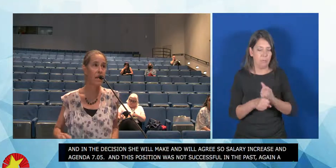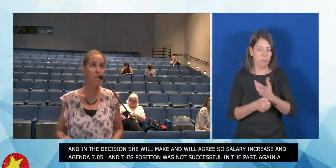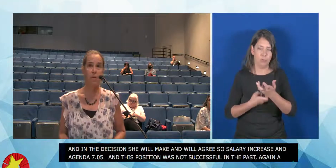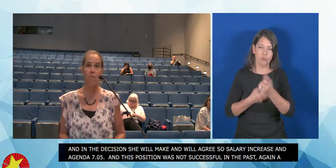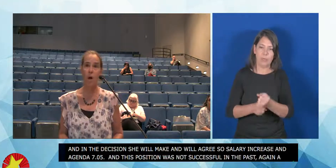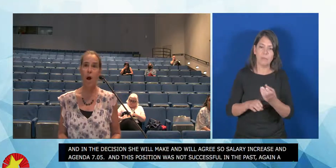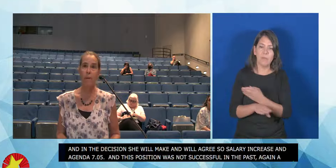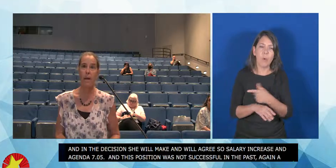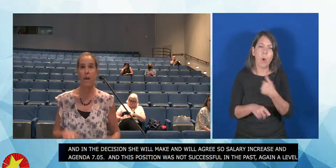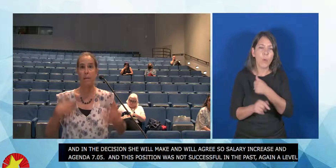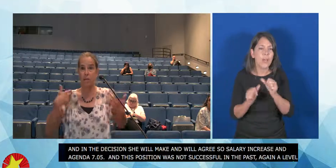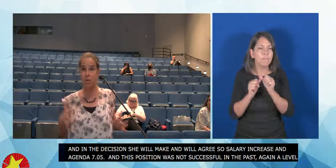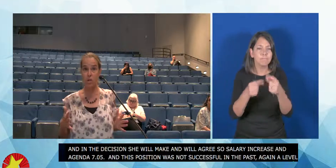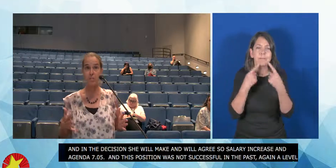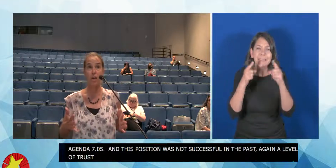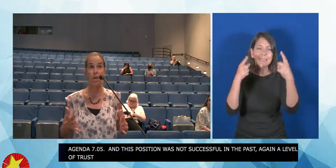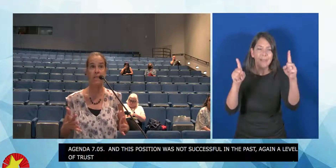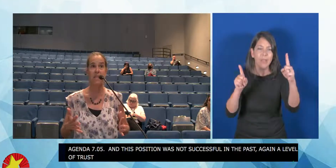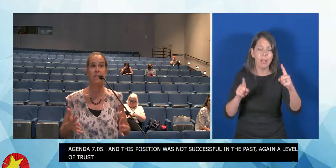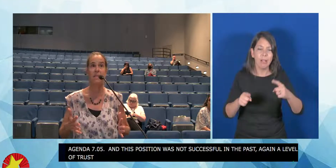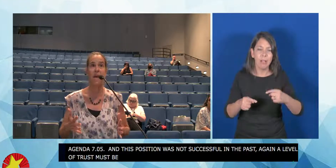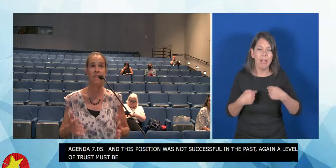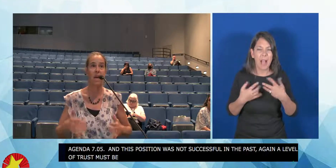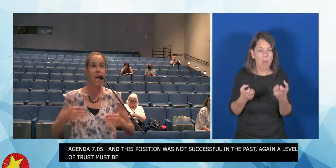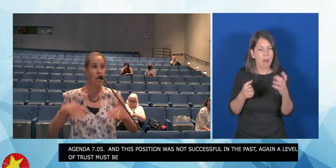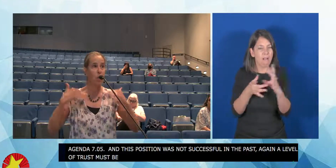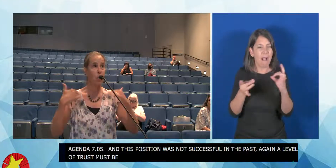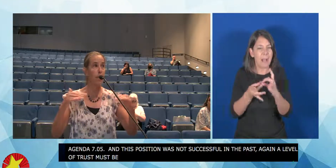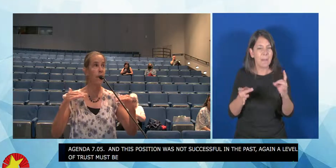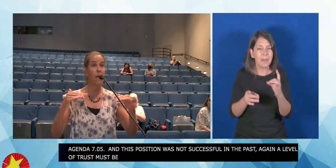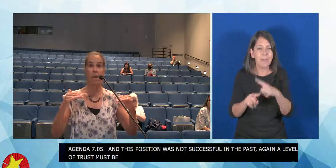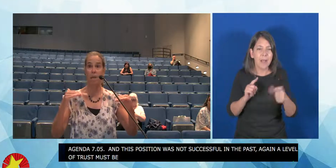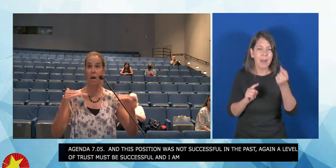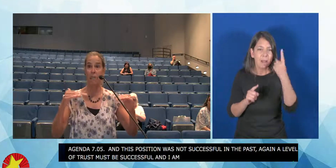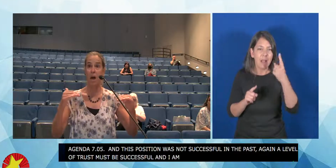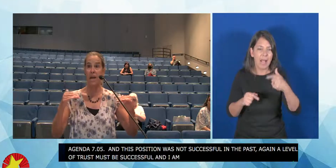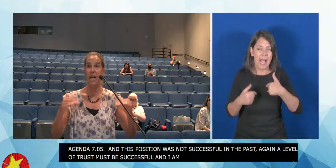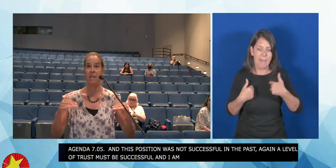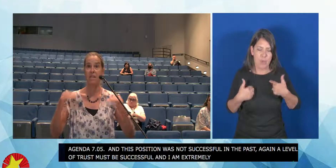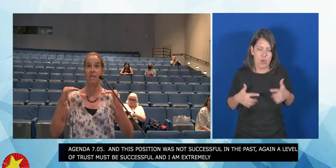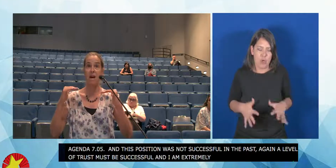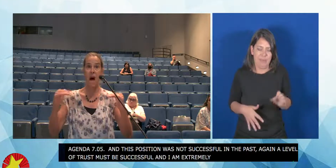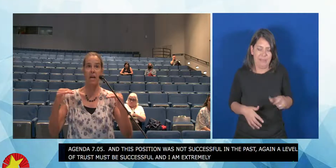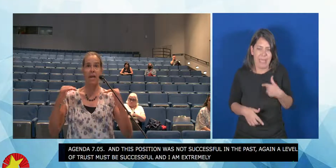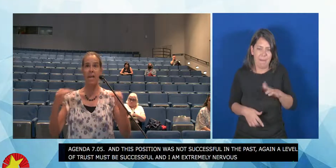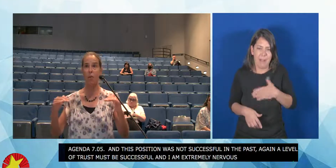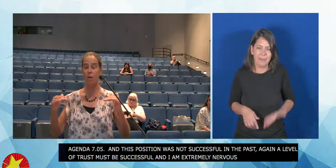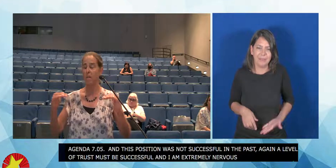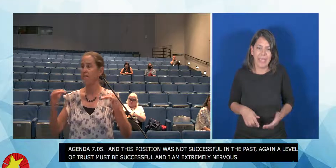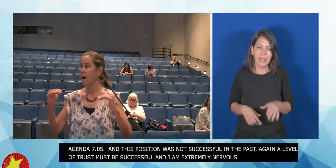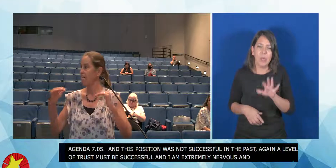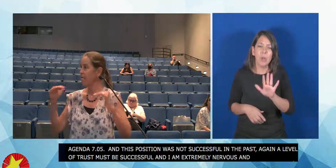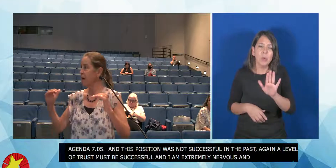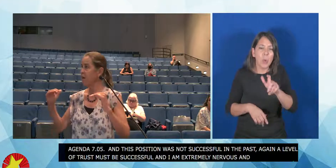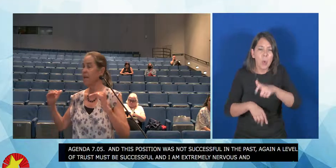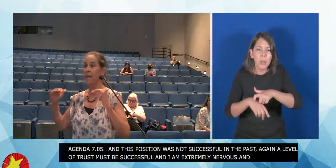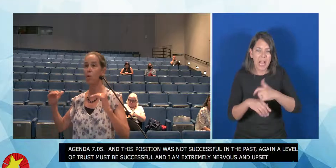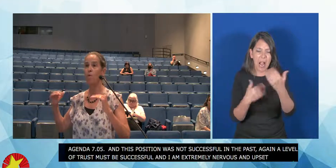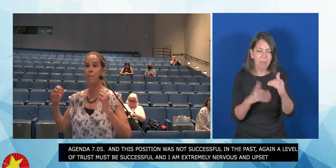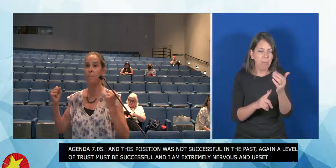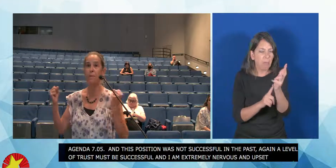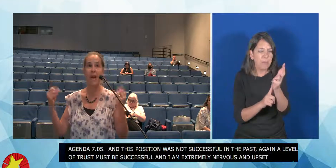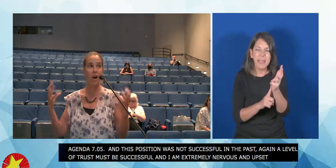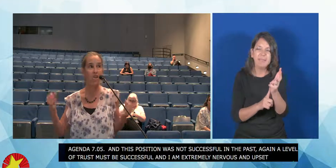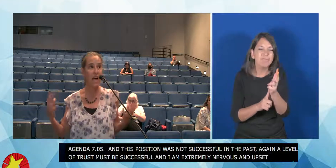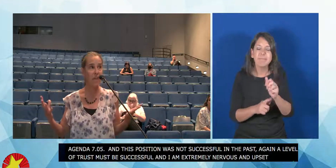And I need to make one more comment, and I'm extremely nervous and upset. Your 3-minute timeline is not fairly equal